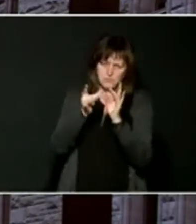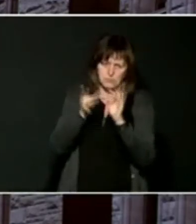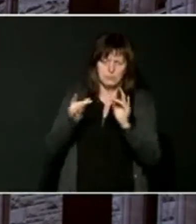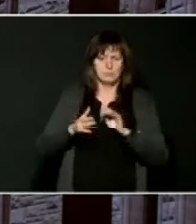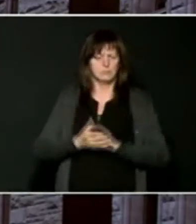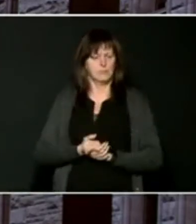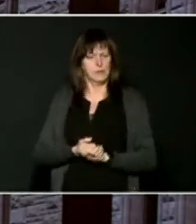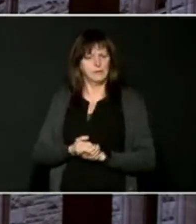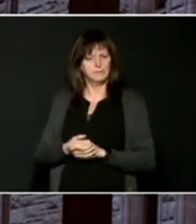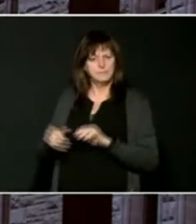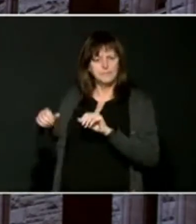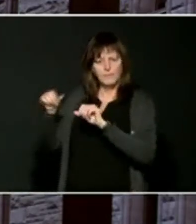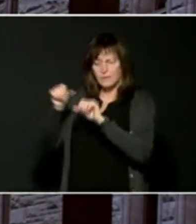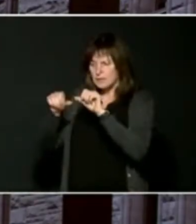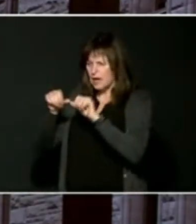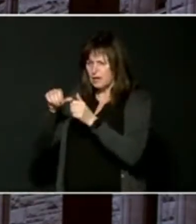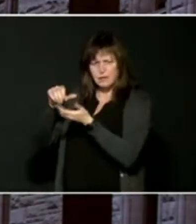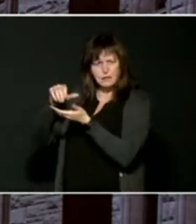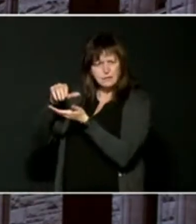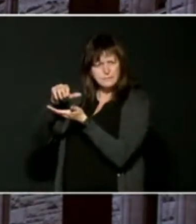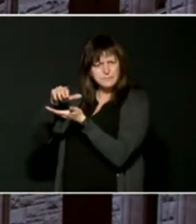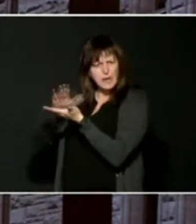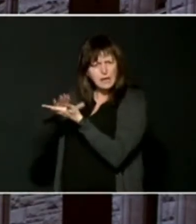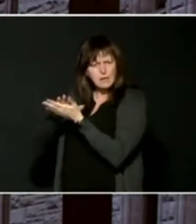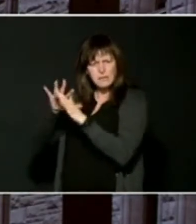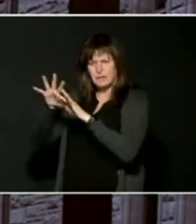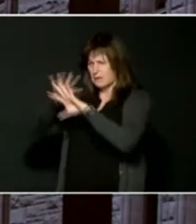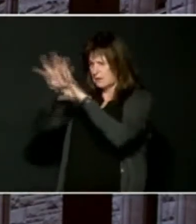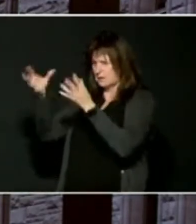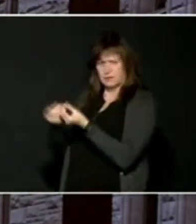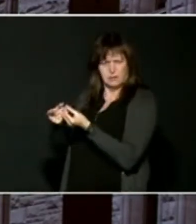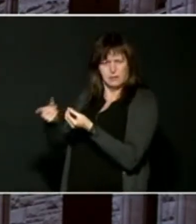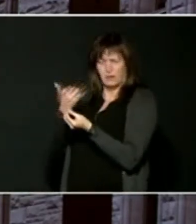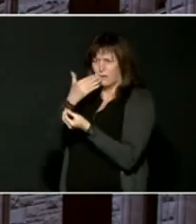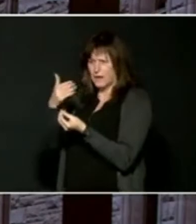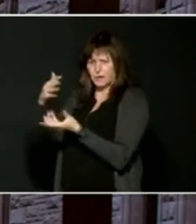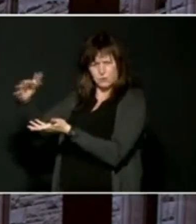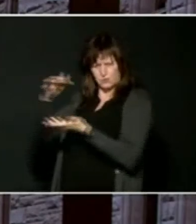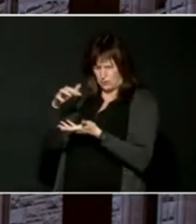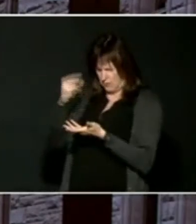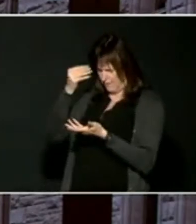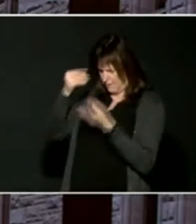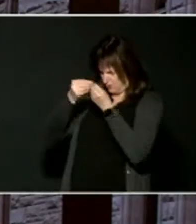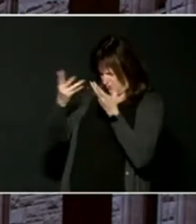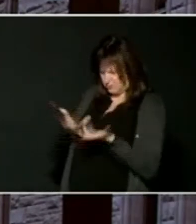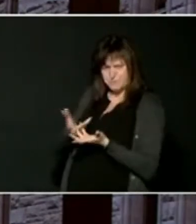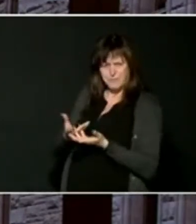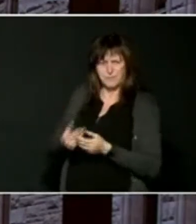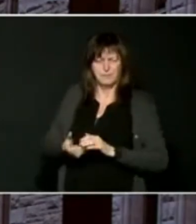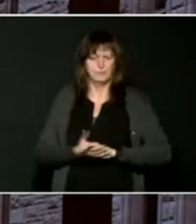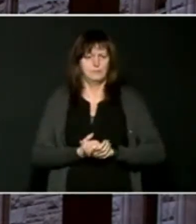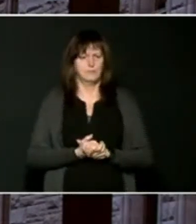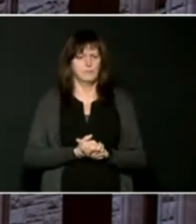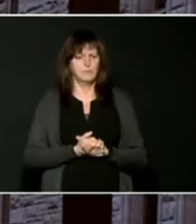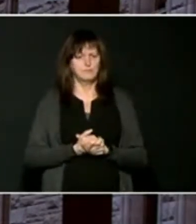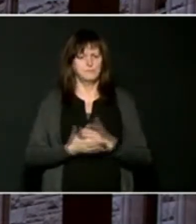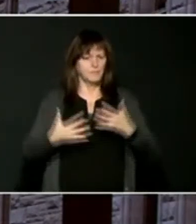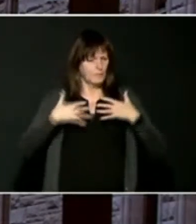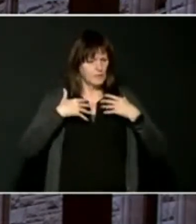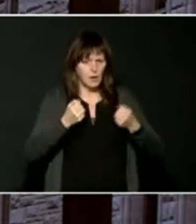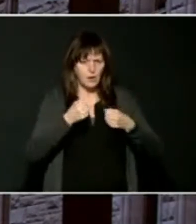all the work they've done. It's invaluable, and I'll have some comments to make from our public health practitioners as well, from our public health measures